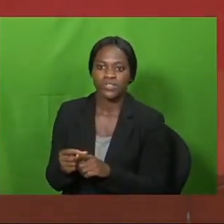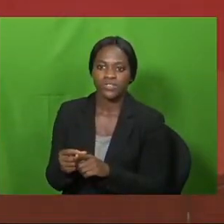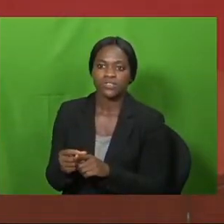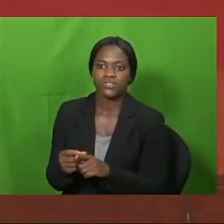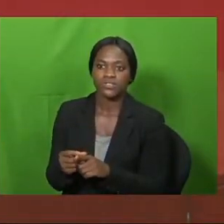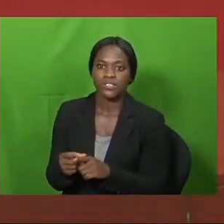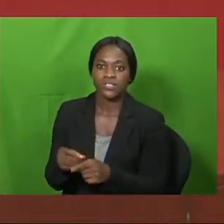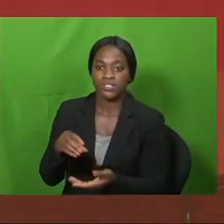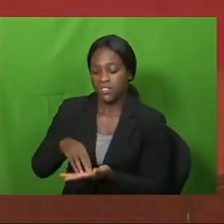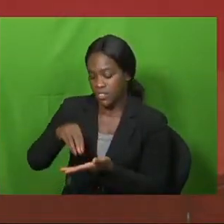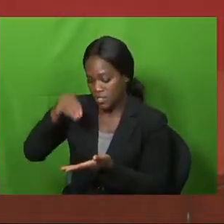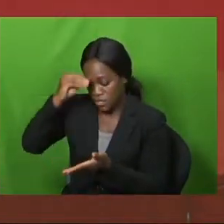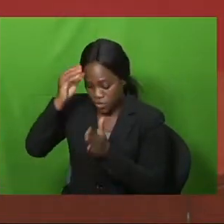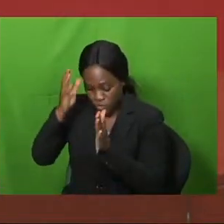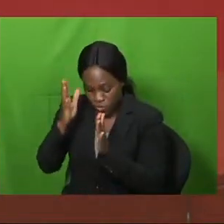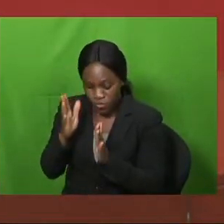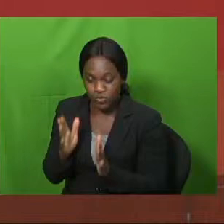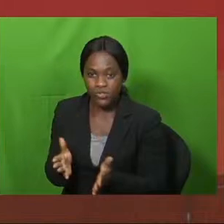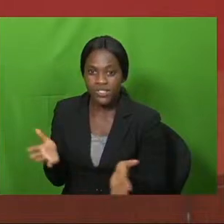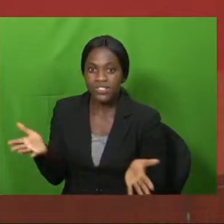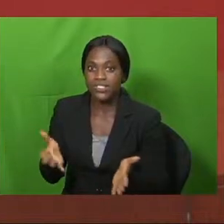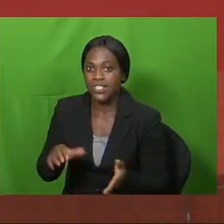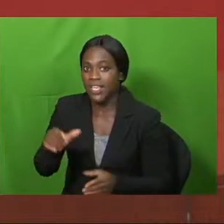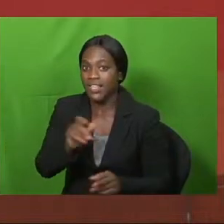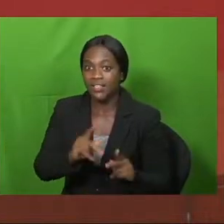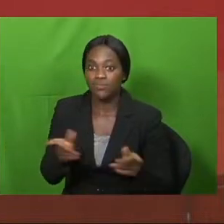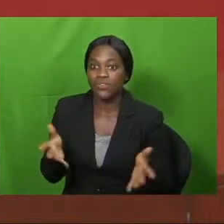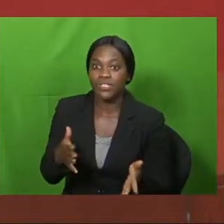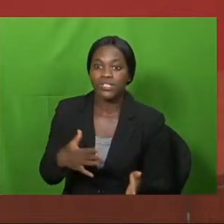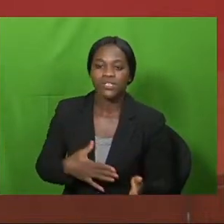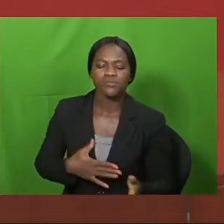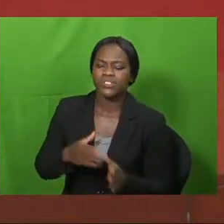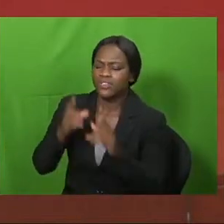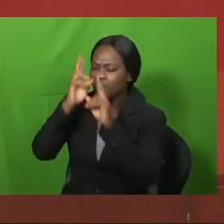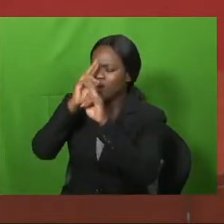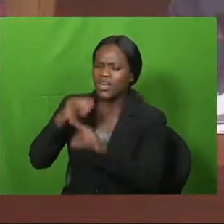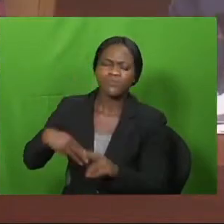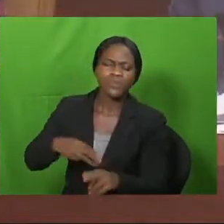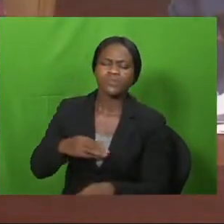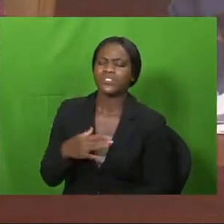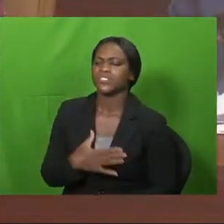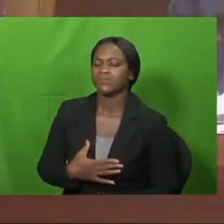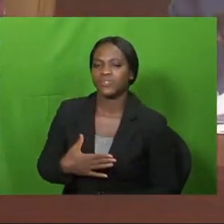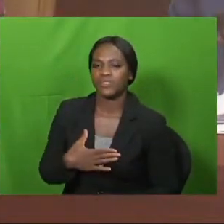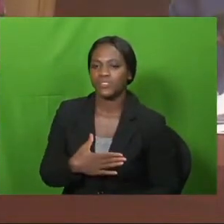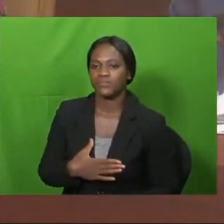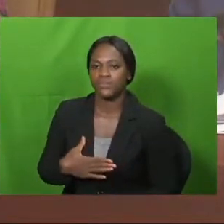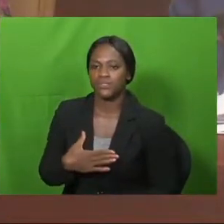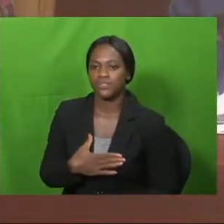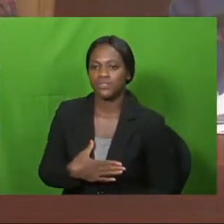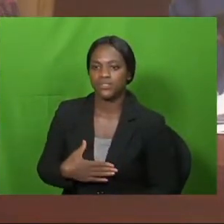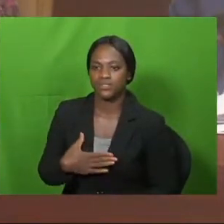the students are here and other people. Honorable members, please.